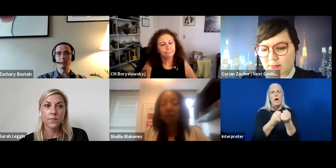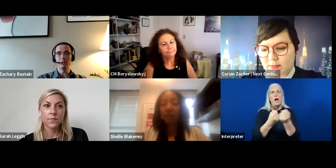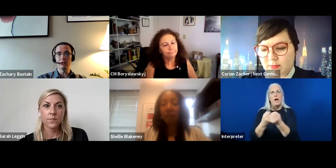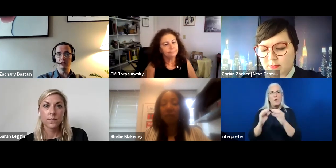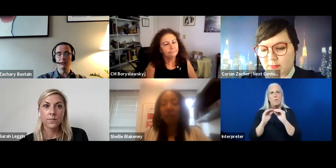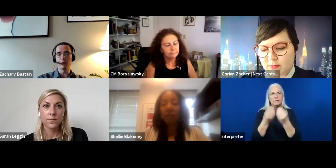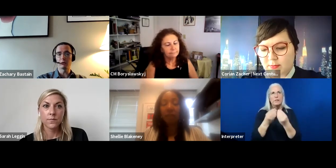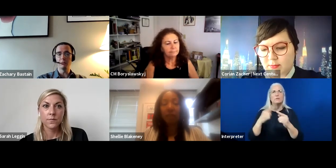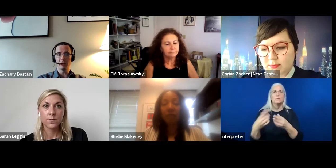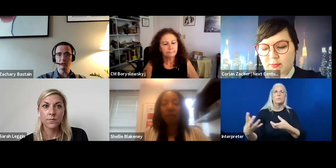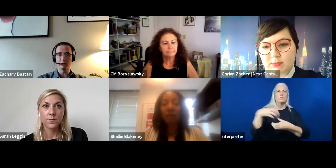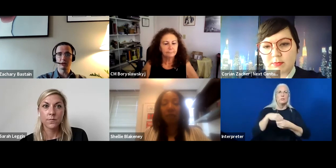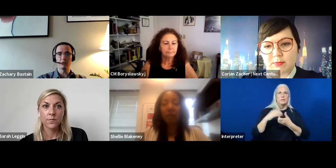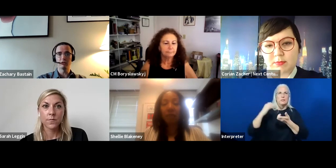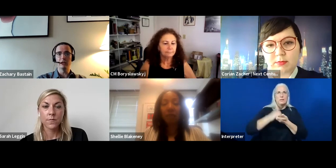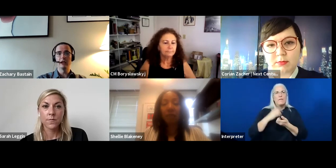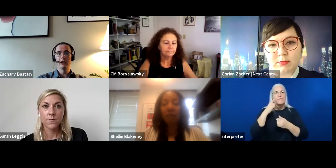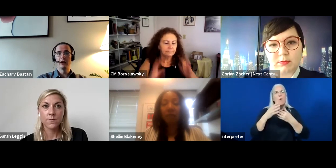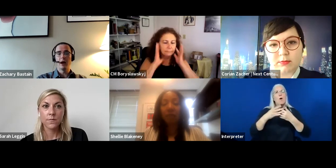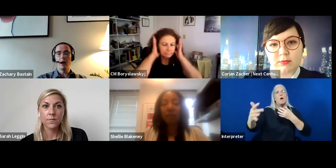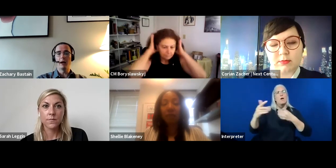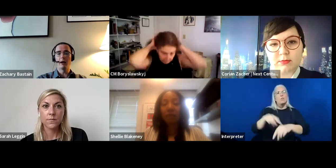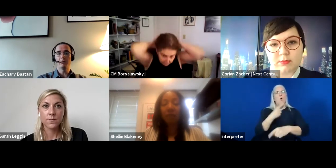the FCC, the Federal Communications Commission,